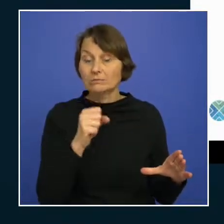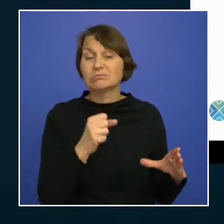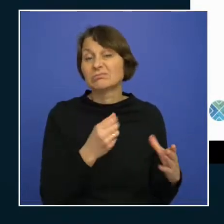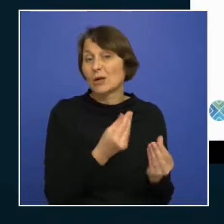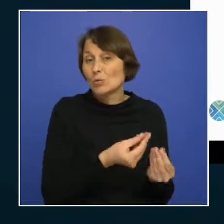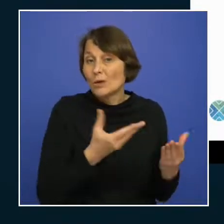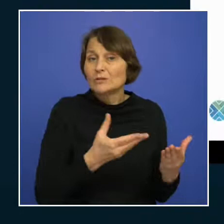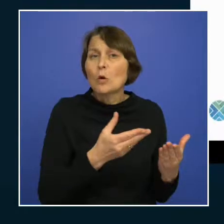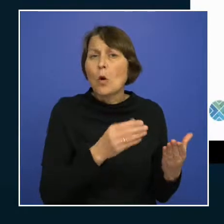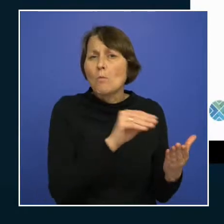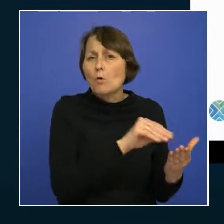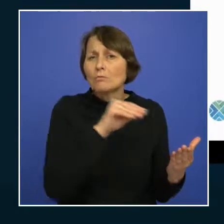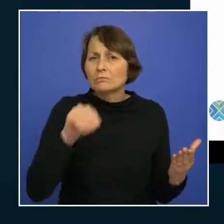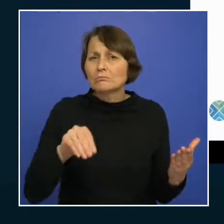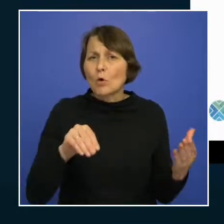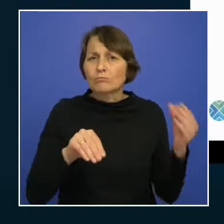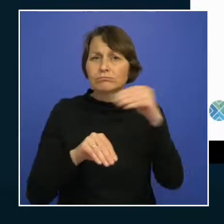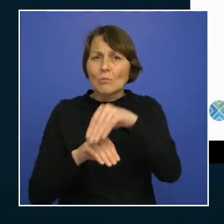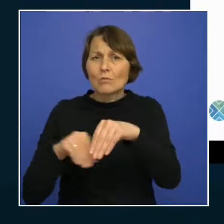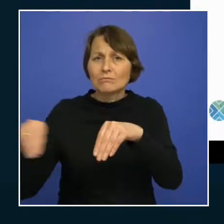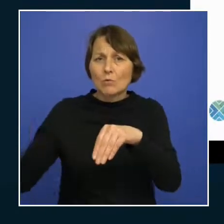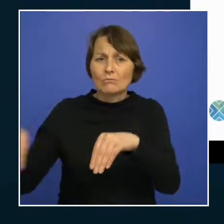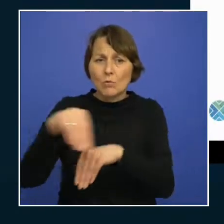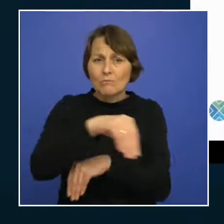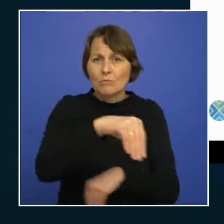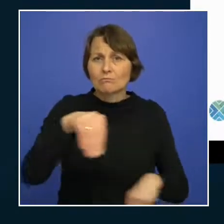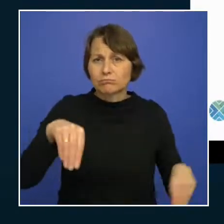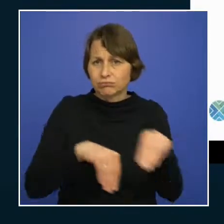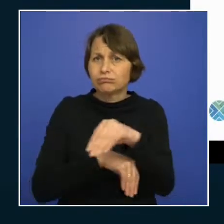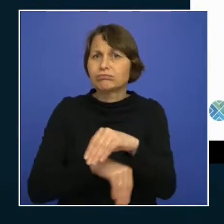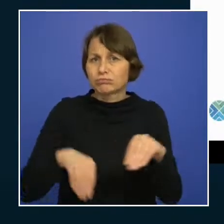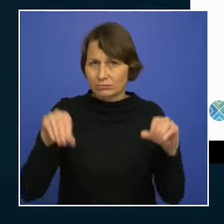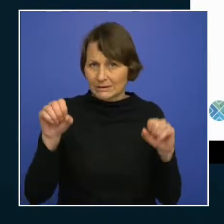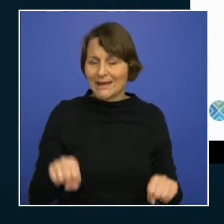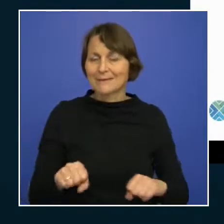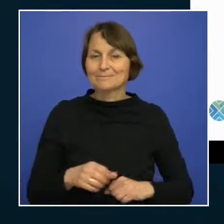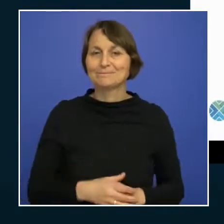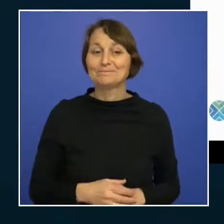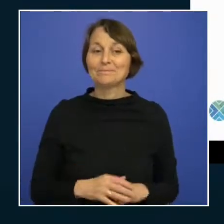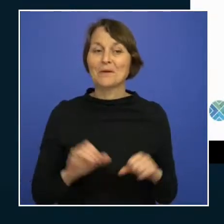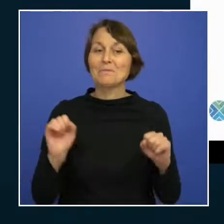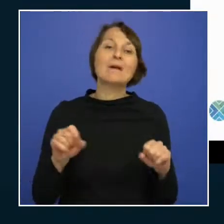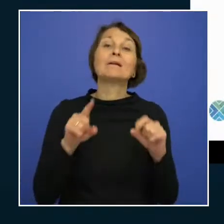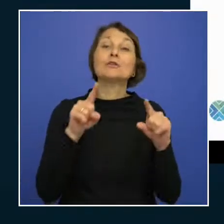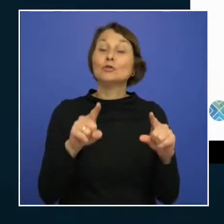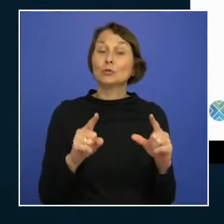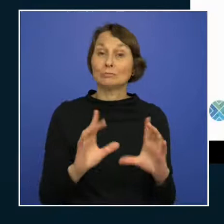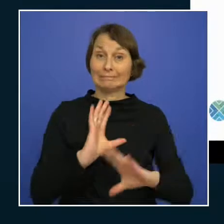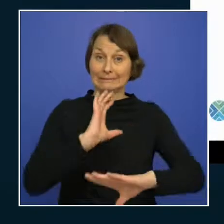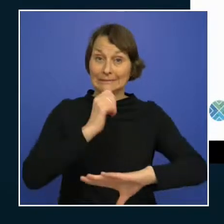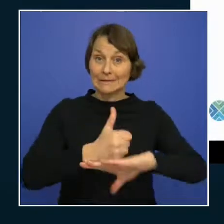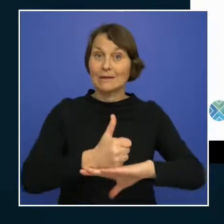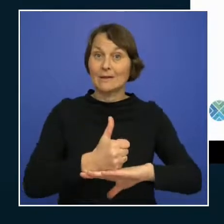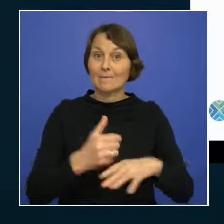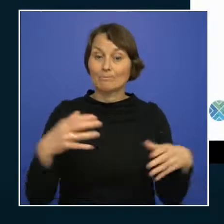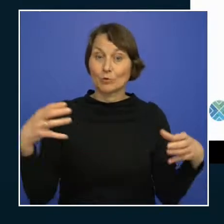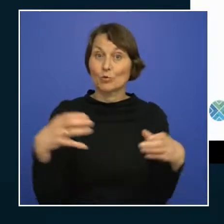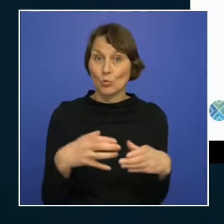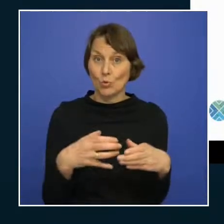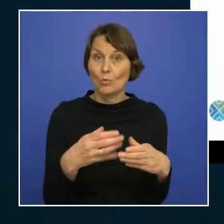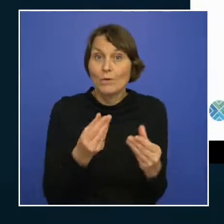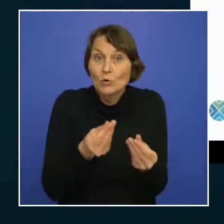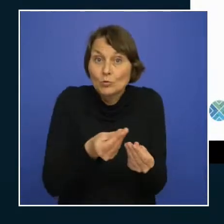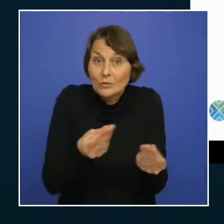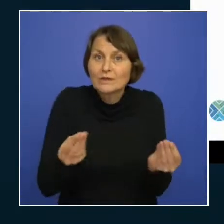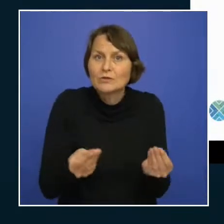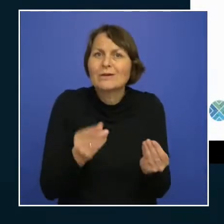move than others, but it is possible. And when you create a resource group, you need to provide a location, also known